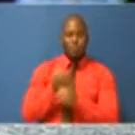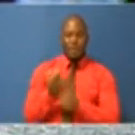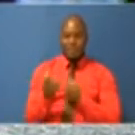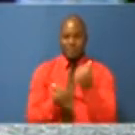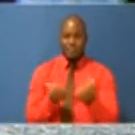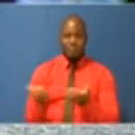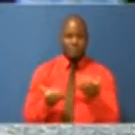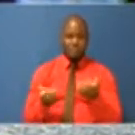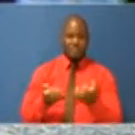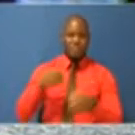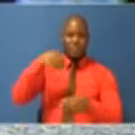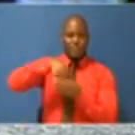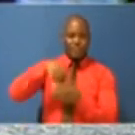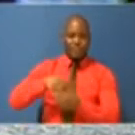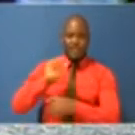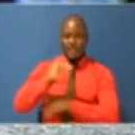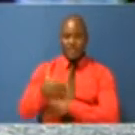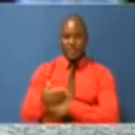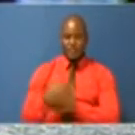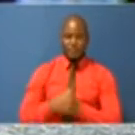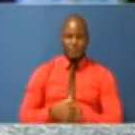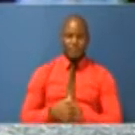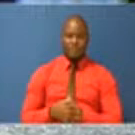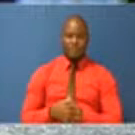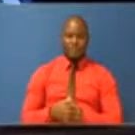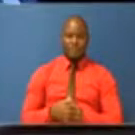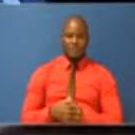medium enterprises within the capital